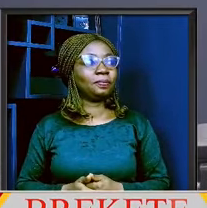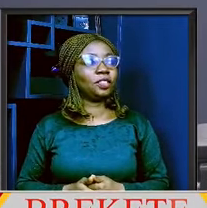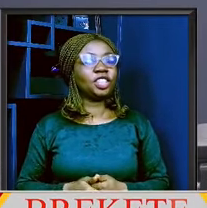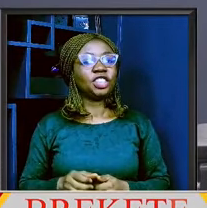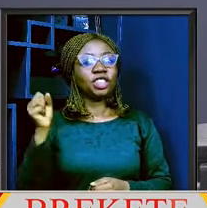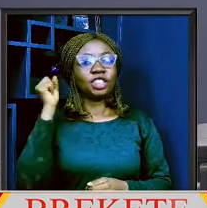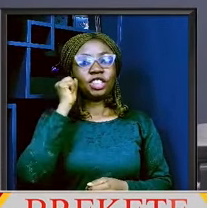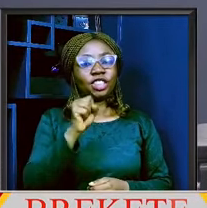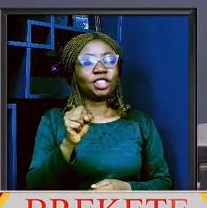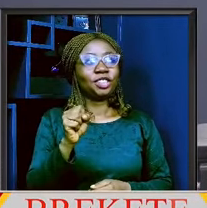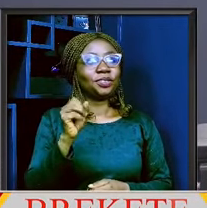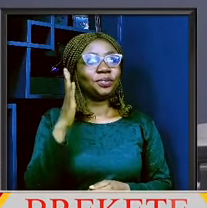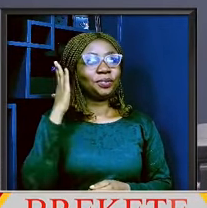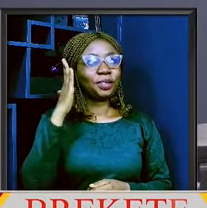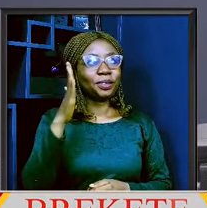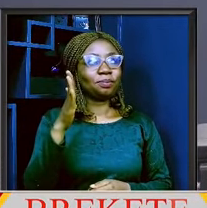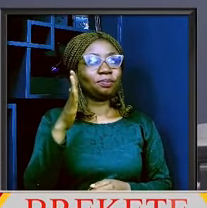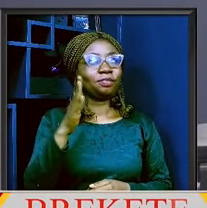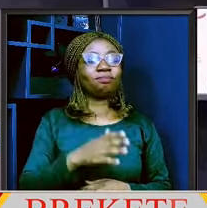she go.